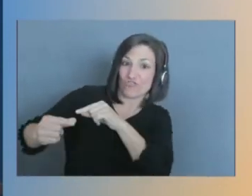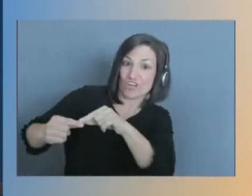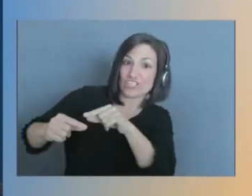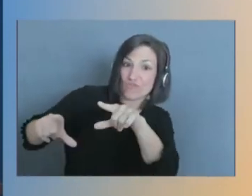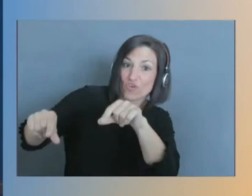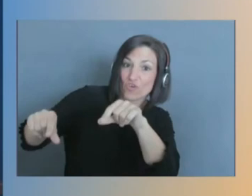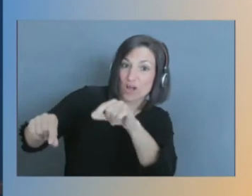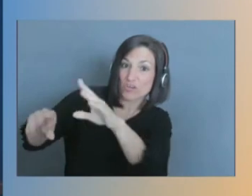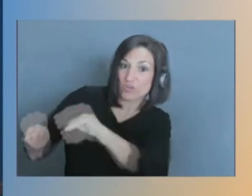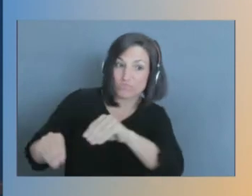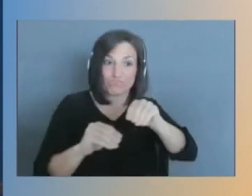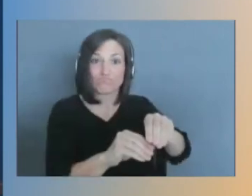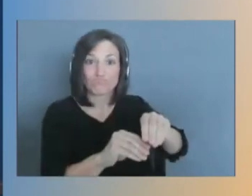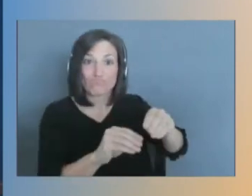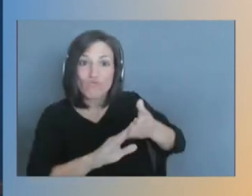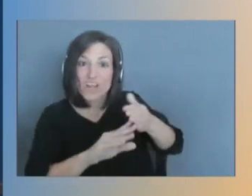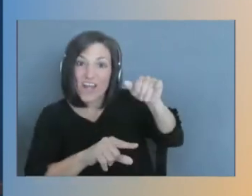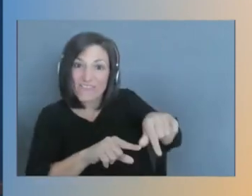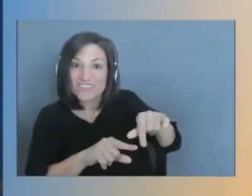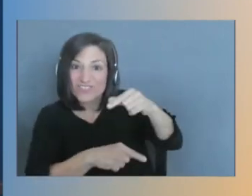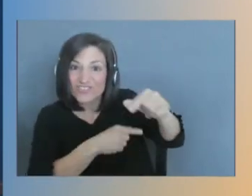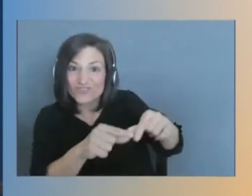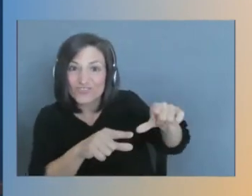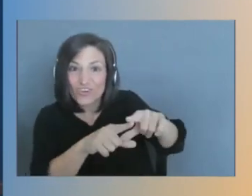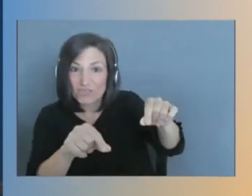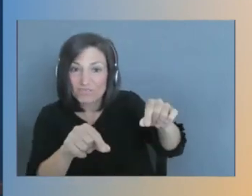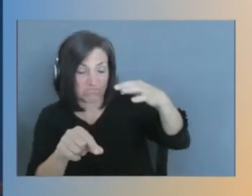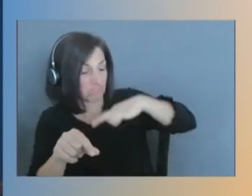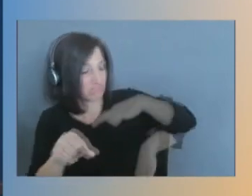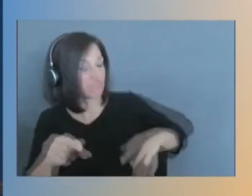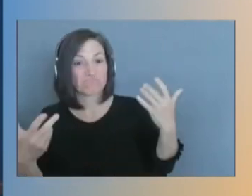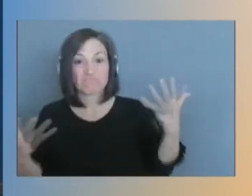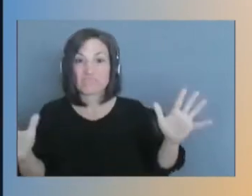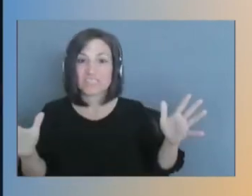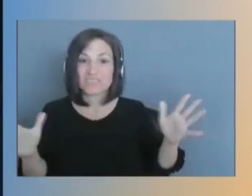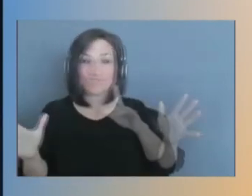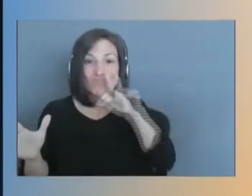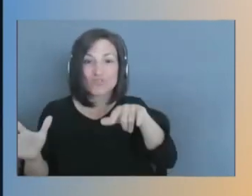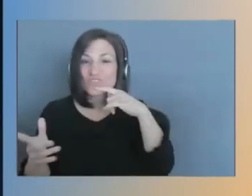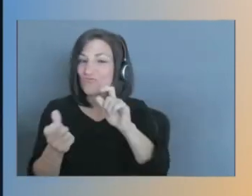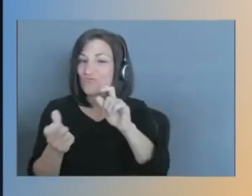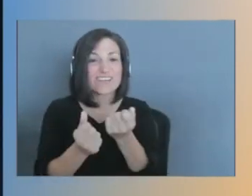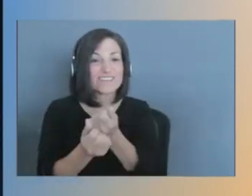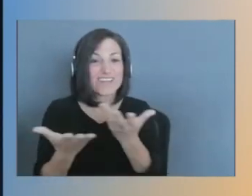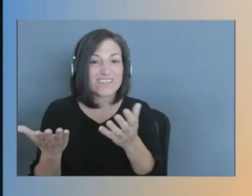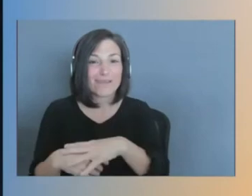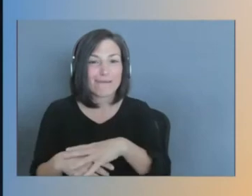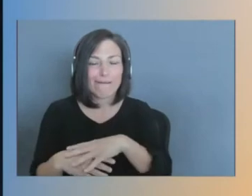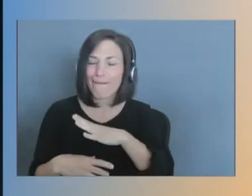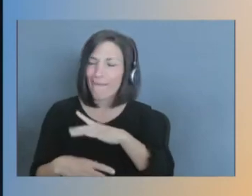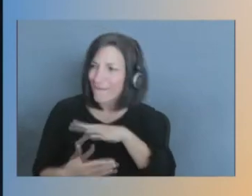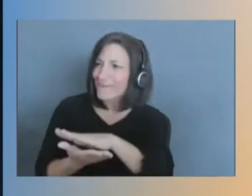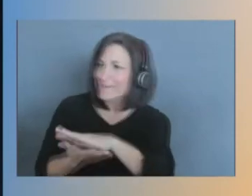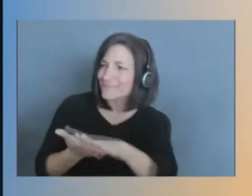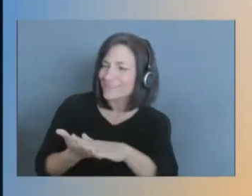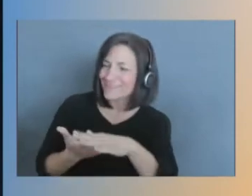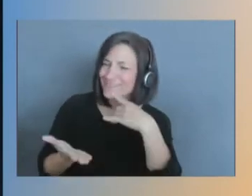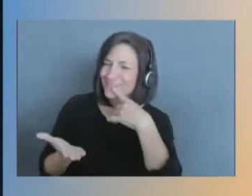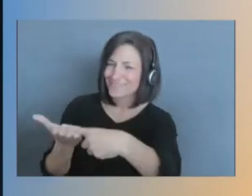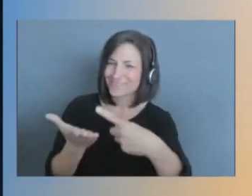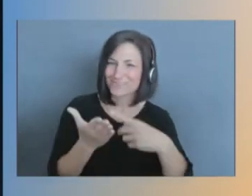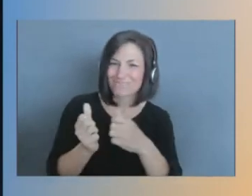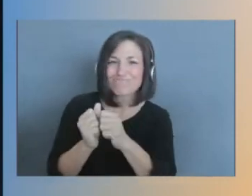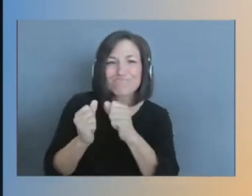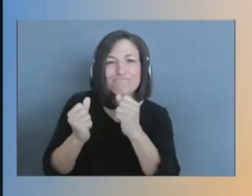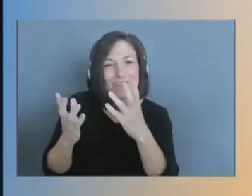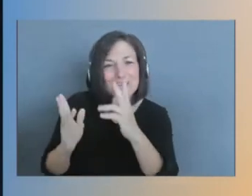card, and you just get the benefits from it. You don't have to make any changes on your side. That is really nice. And that is something I do talk to people quite a lot about, is the fact that